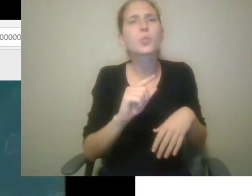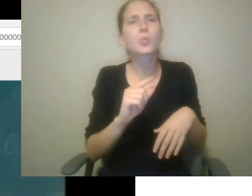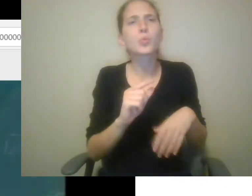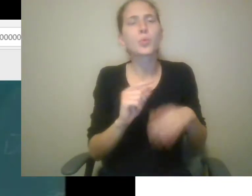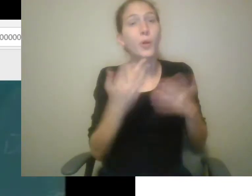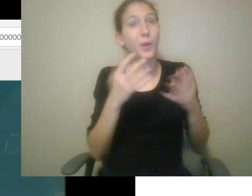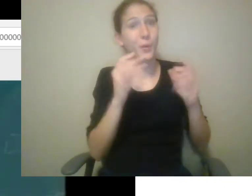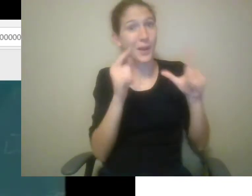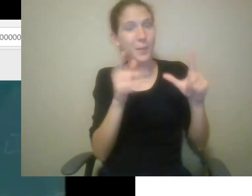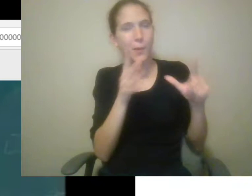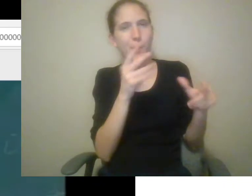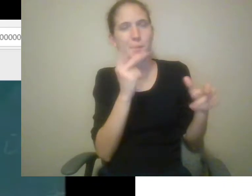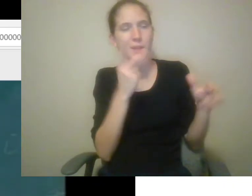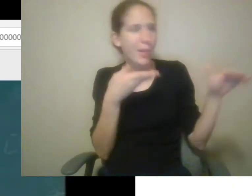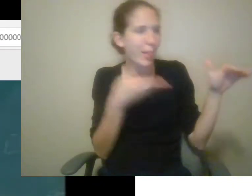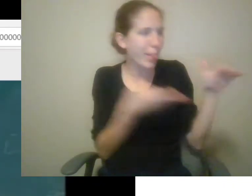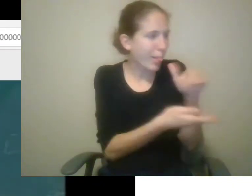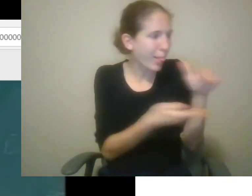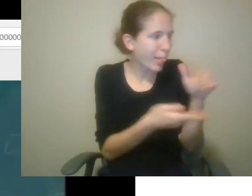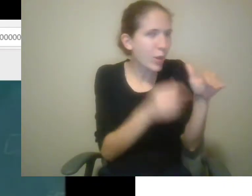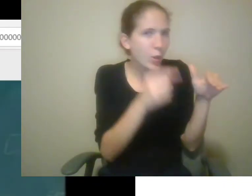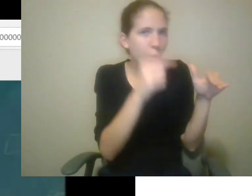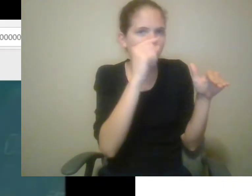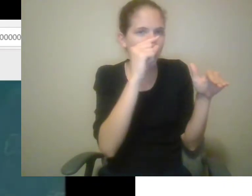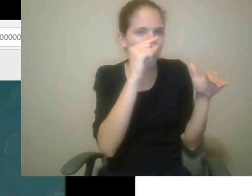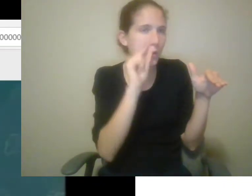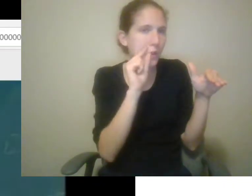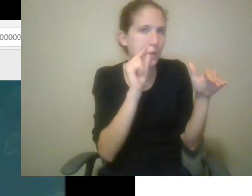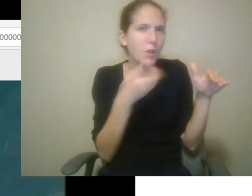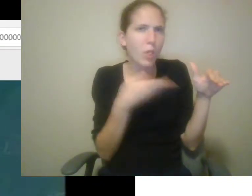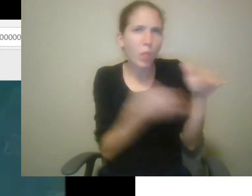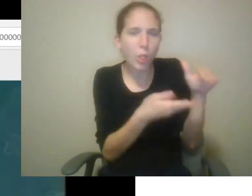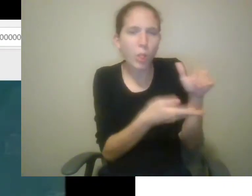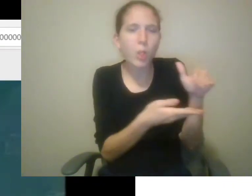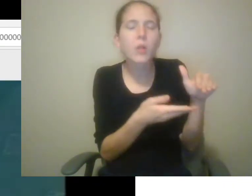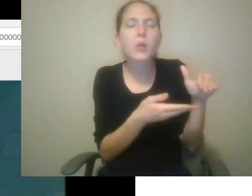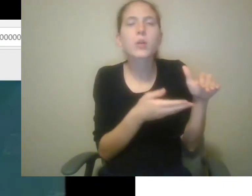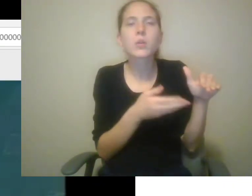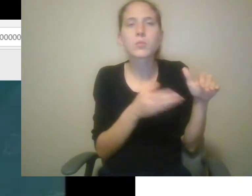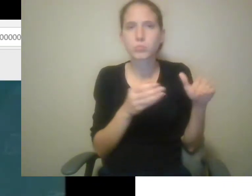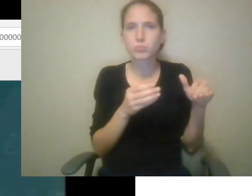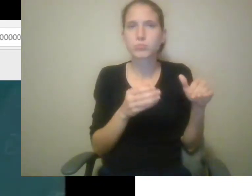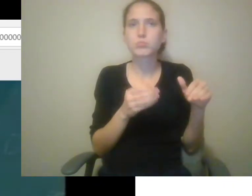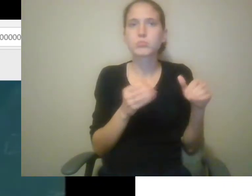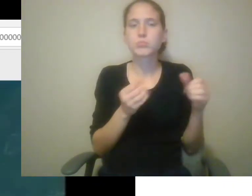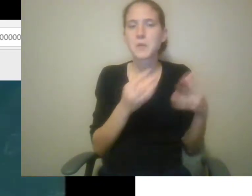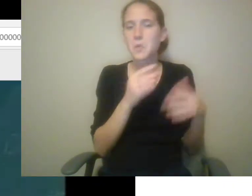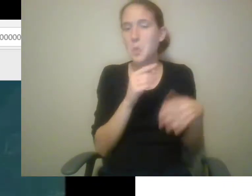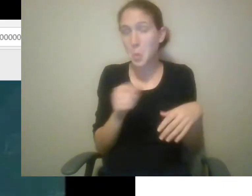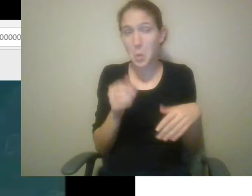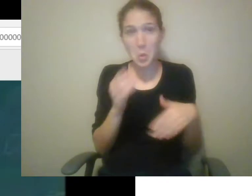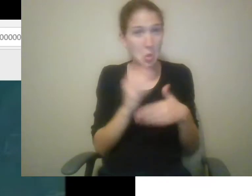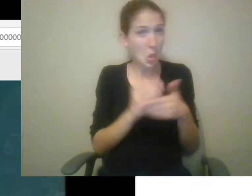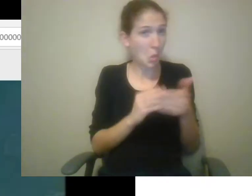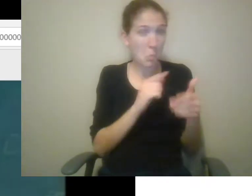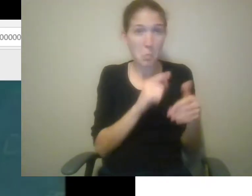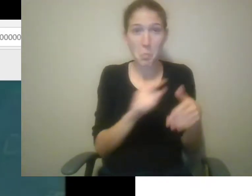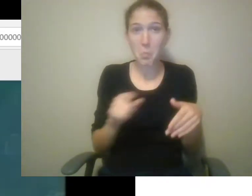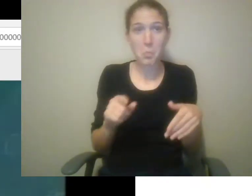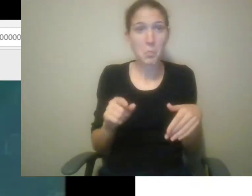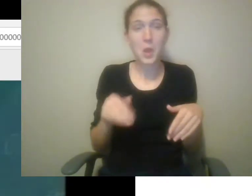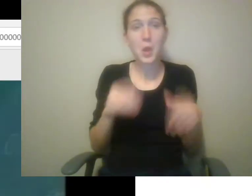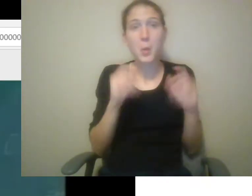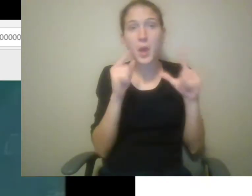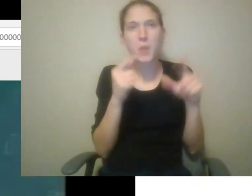All right. Most of you did. Those of you that did not, were not awake, and saw your mother put